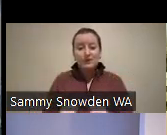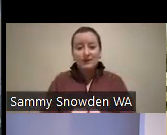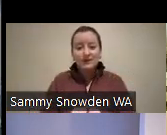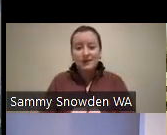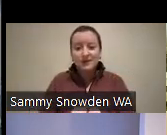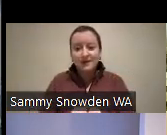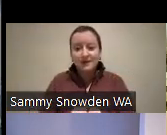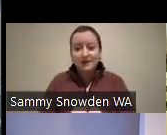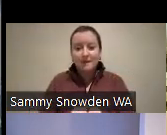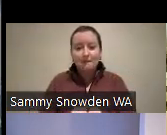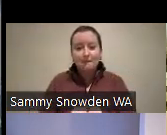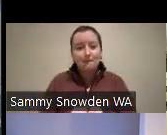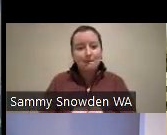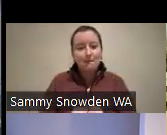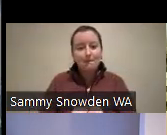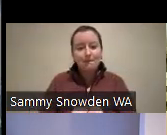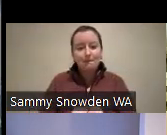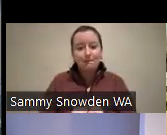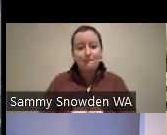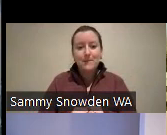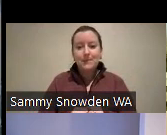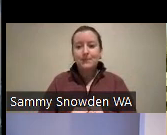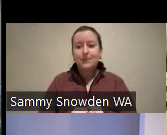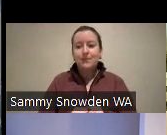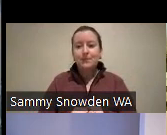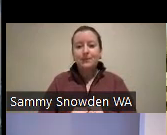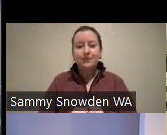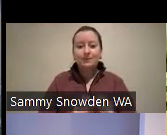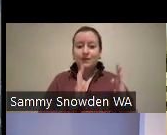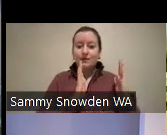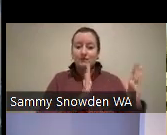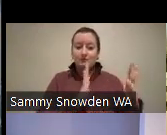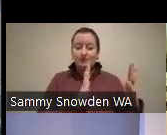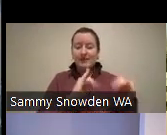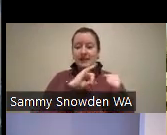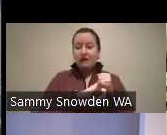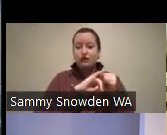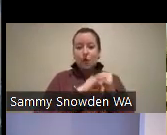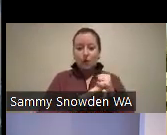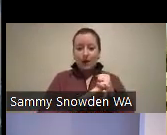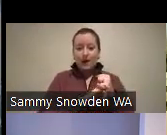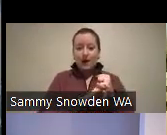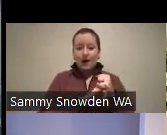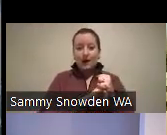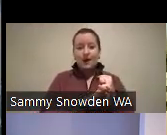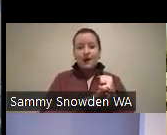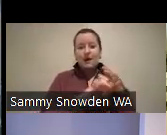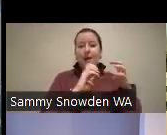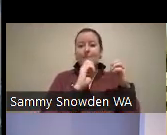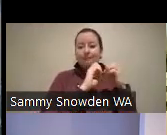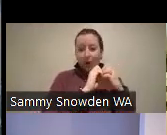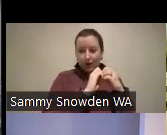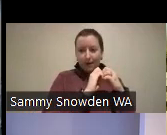Essentials book, or if you've got the Advanced Oil Magic book, you can have a look under sleep or insomnia, and there'll be lots of suggestions for you there.